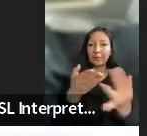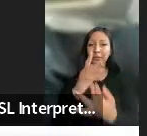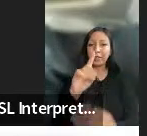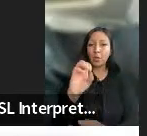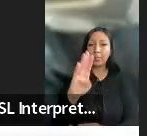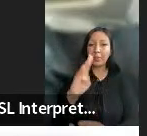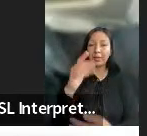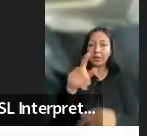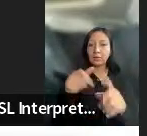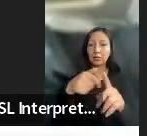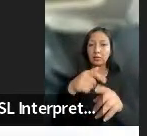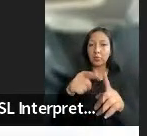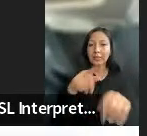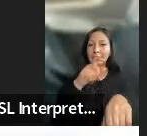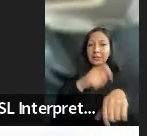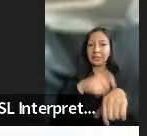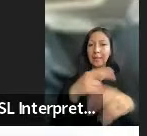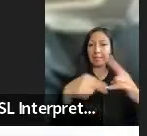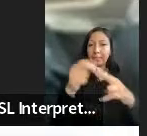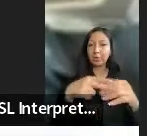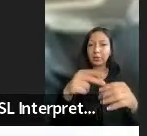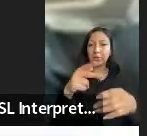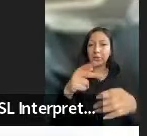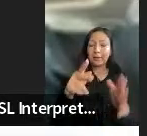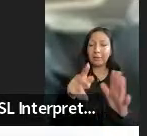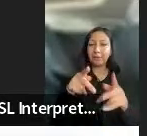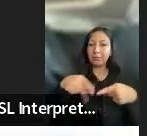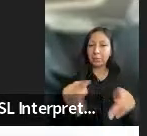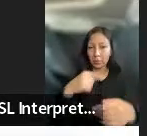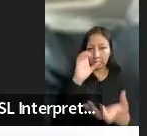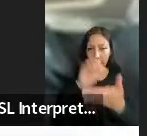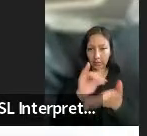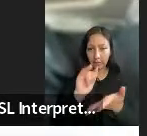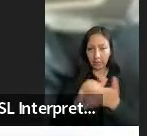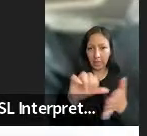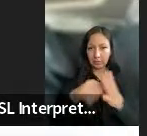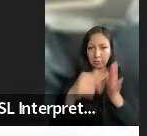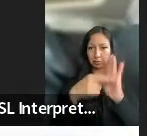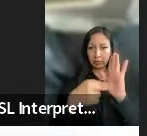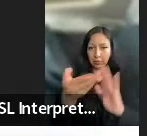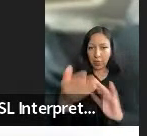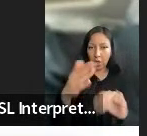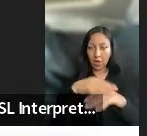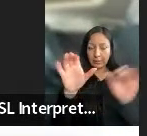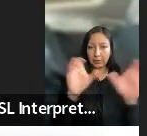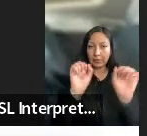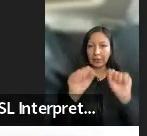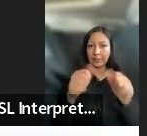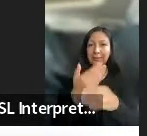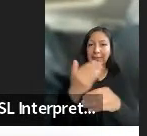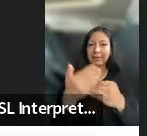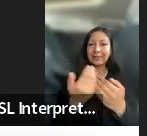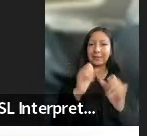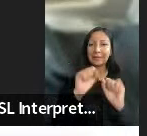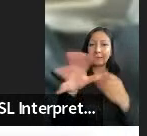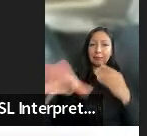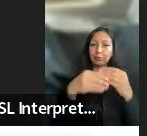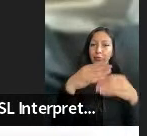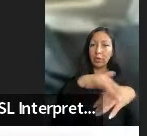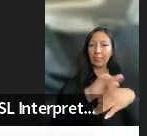time of building permit, and we believe that the rules that are outlined currently in the certification can easily be incorporated into that